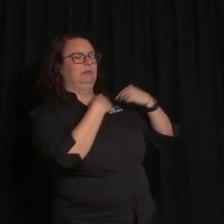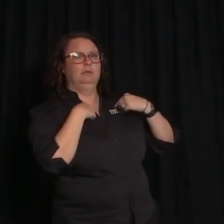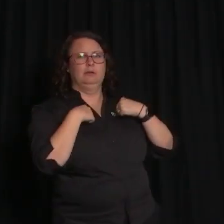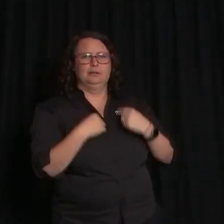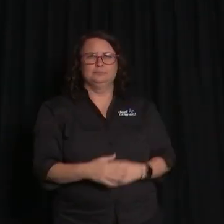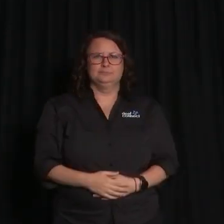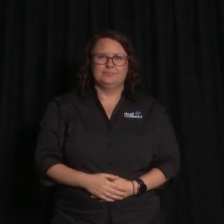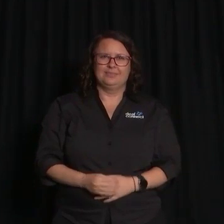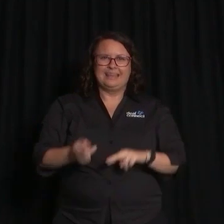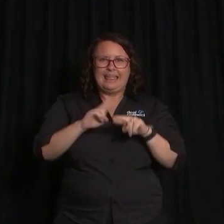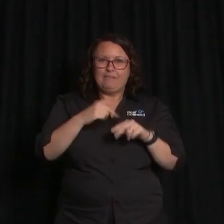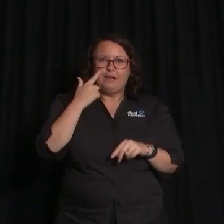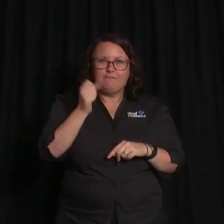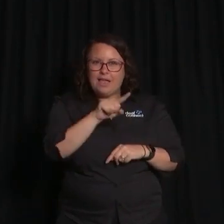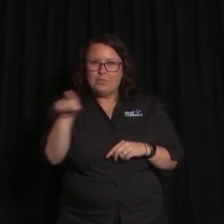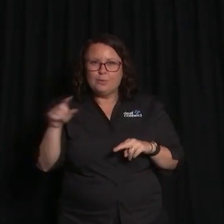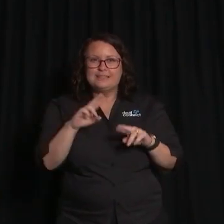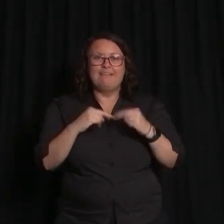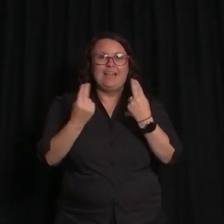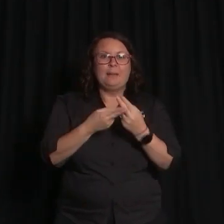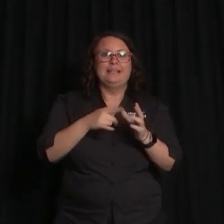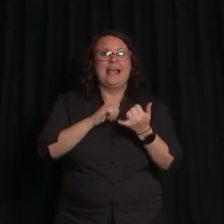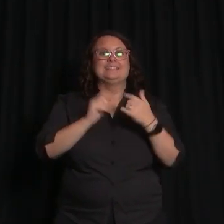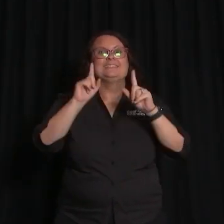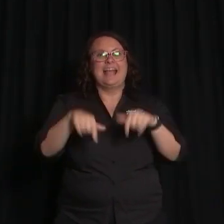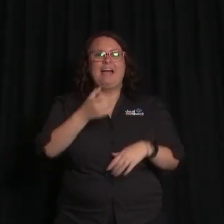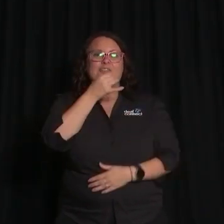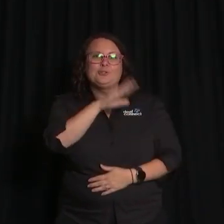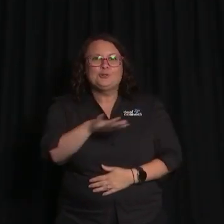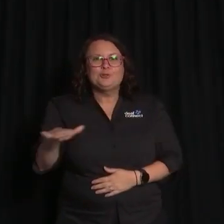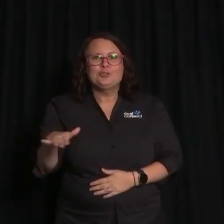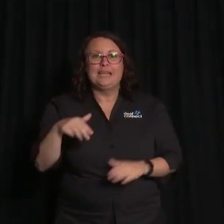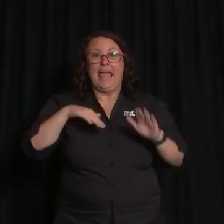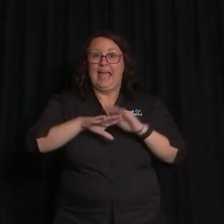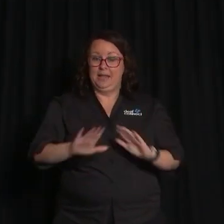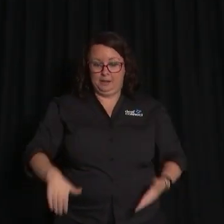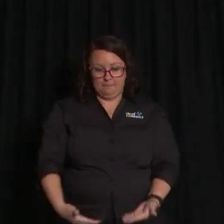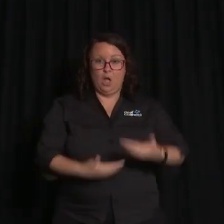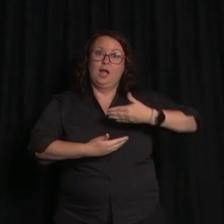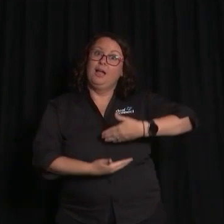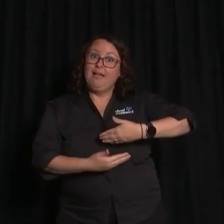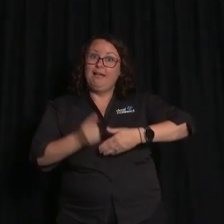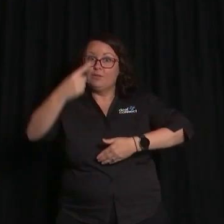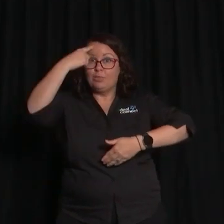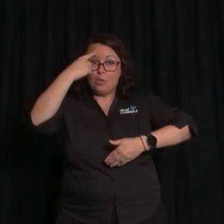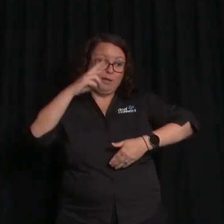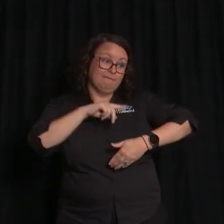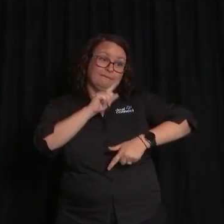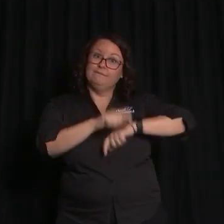get those young families, just as they were having their kids, in the maternity ward, and say, have you thought about if your kid